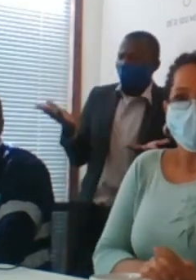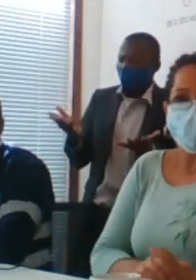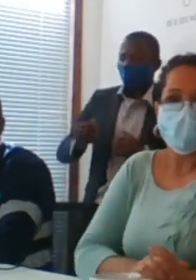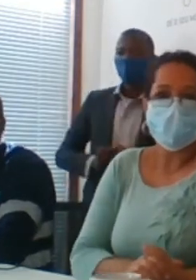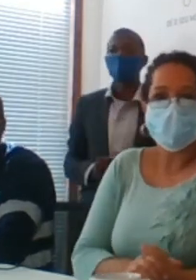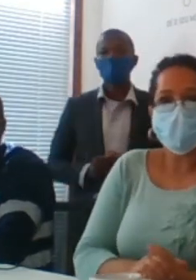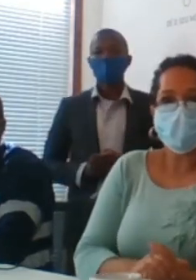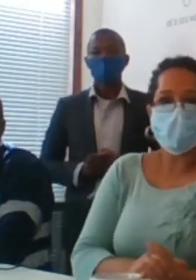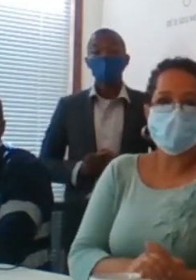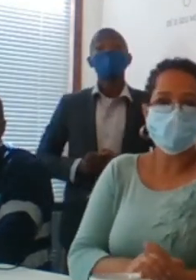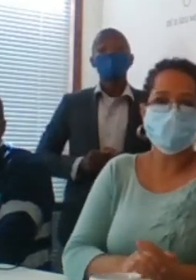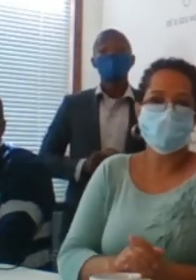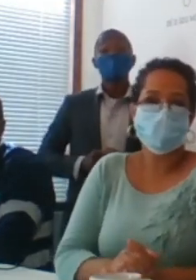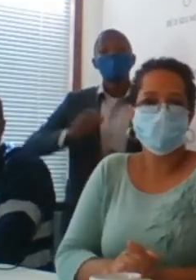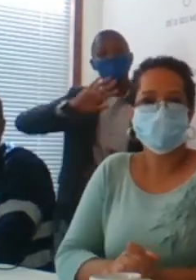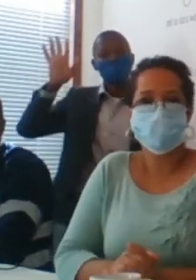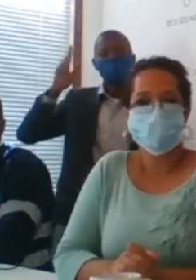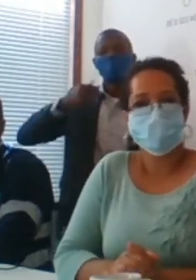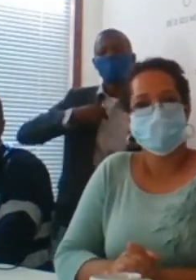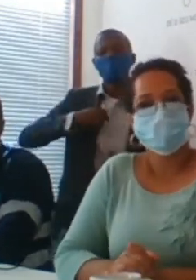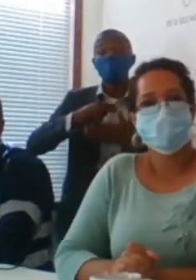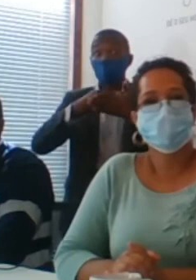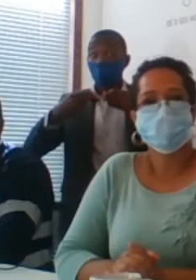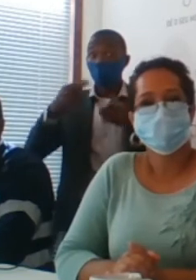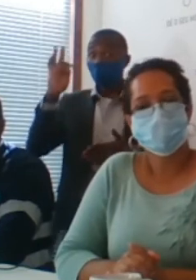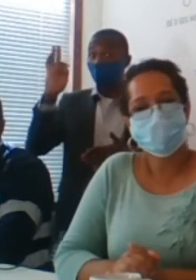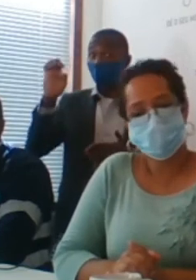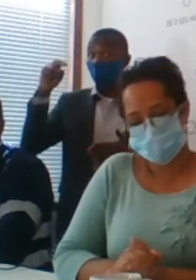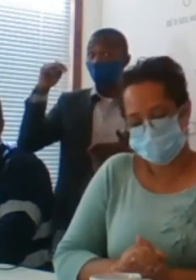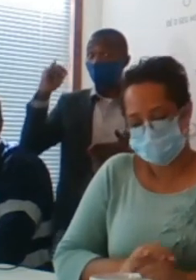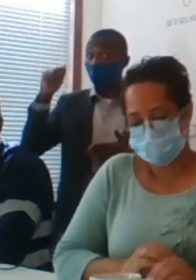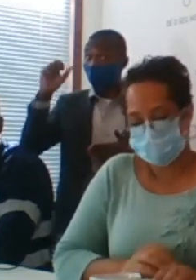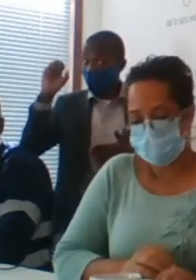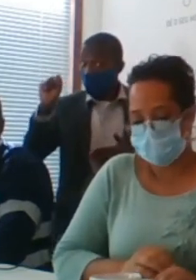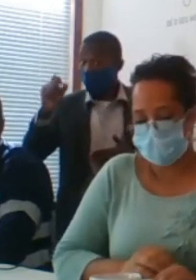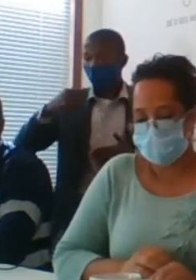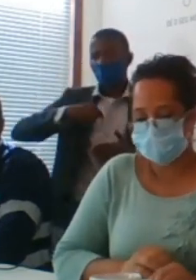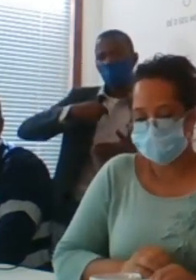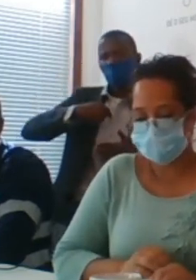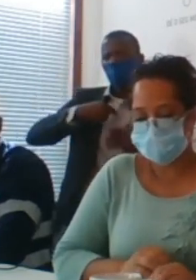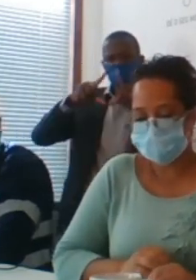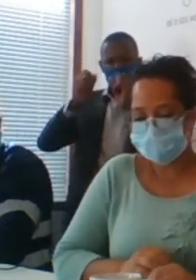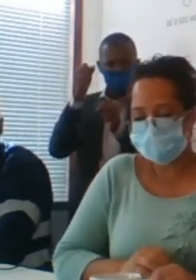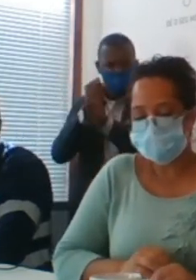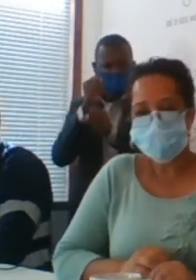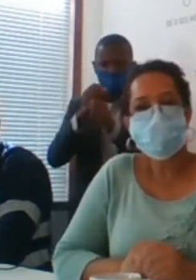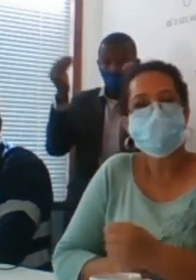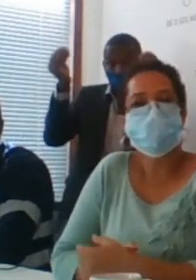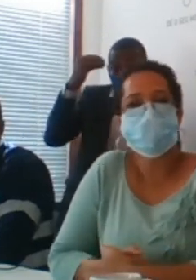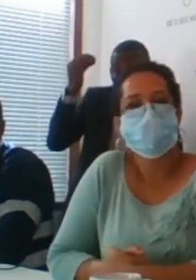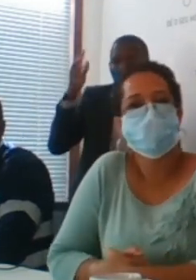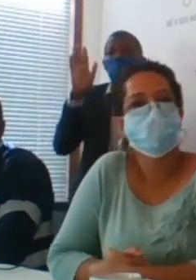all participants. My name is Finias Onela, as Lia said. I am actually the professional training definition at